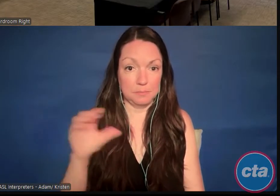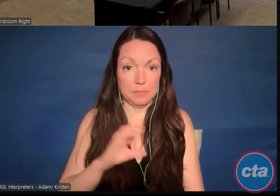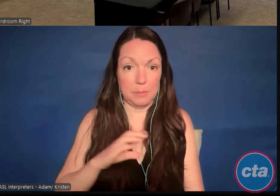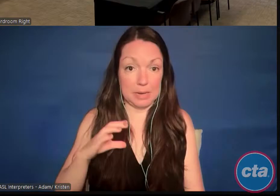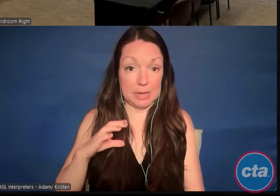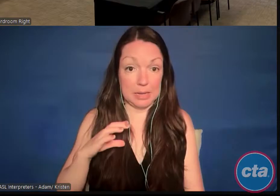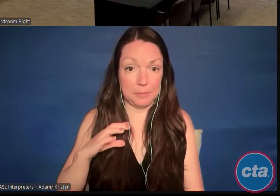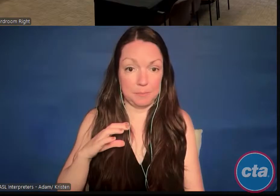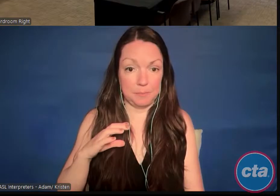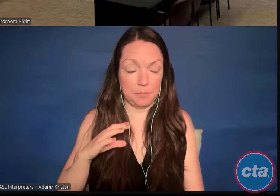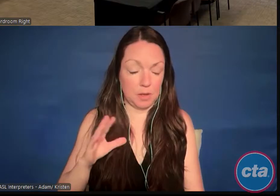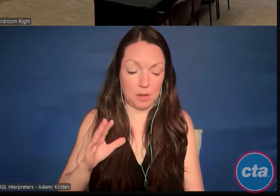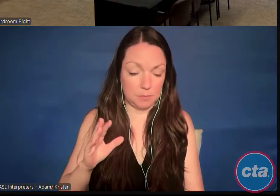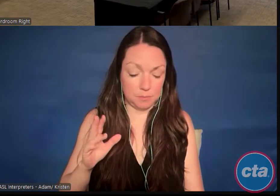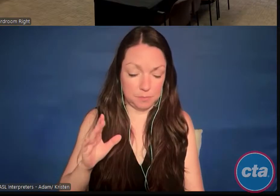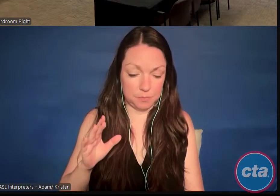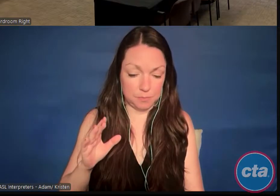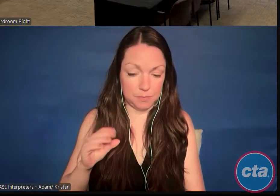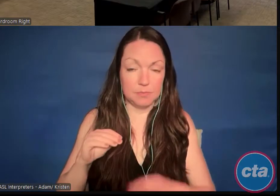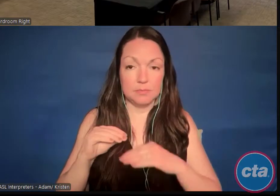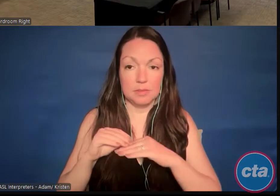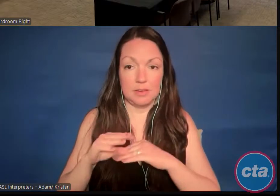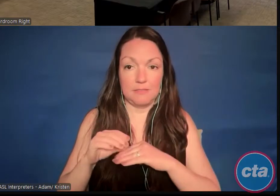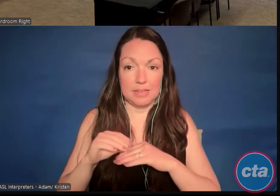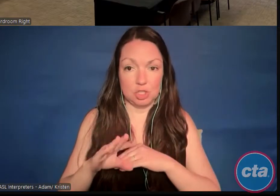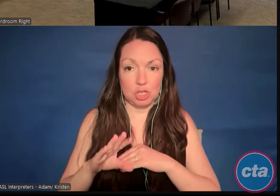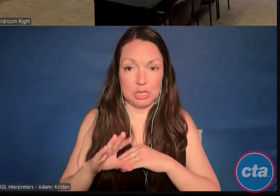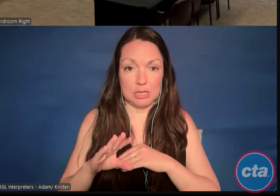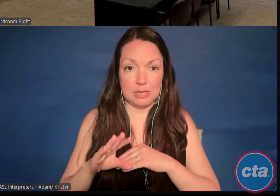committee, or the advisory.